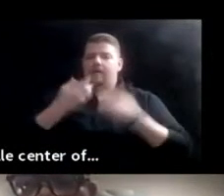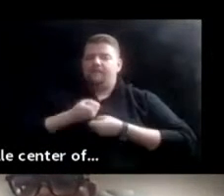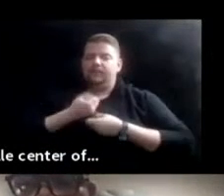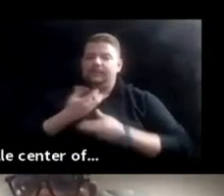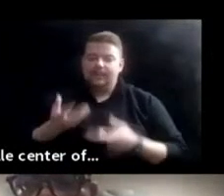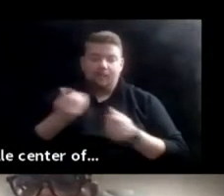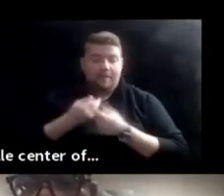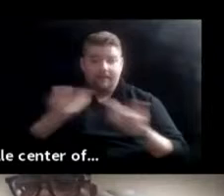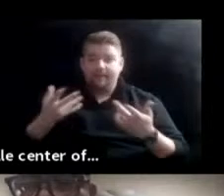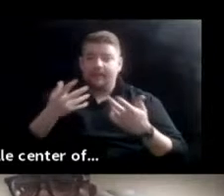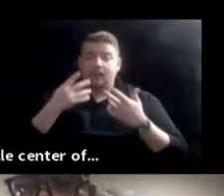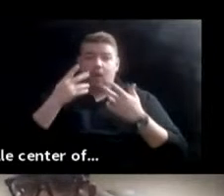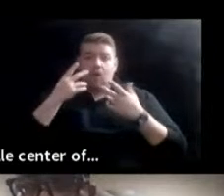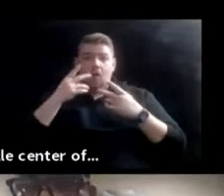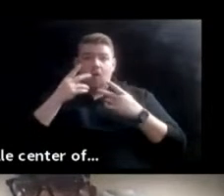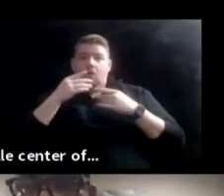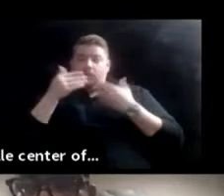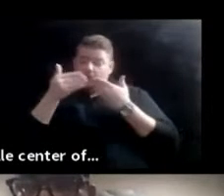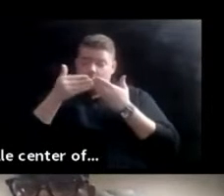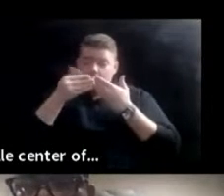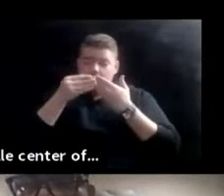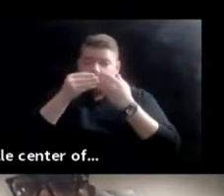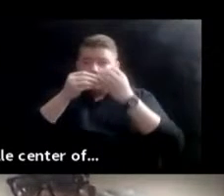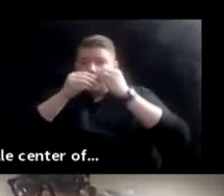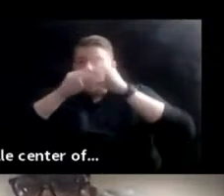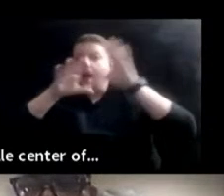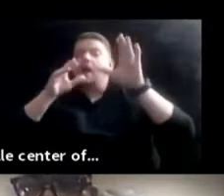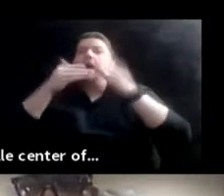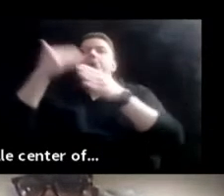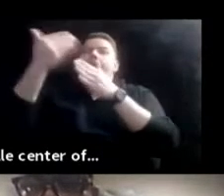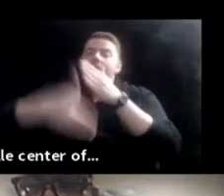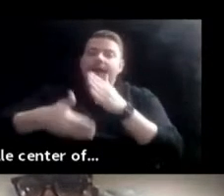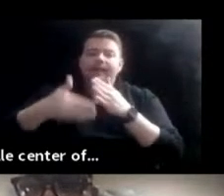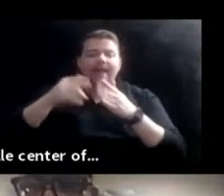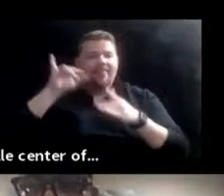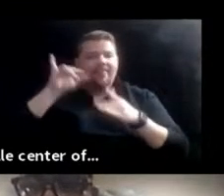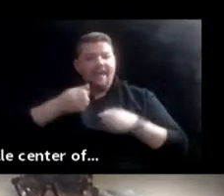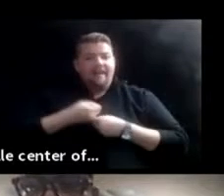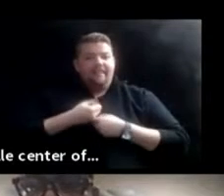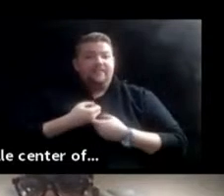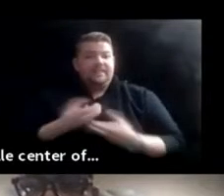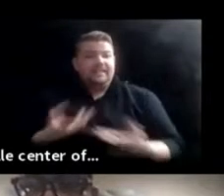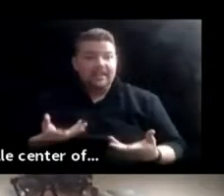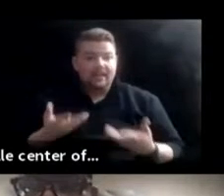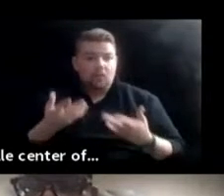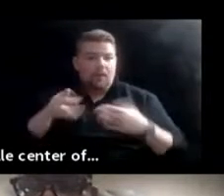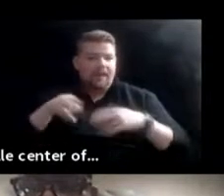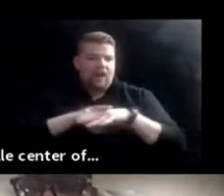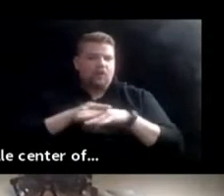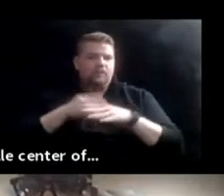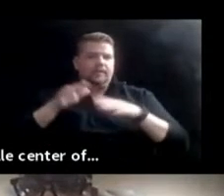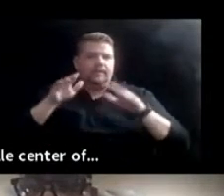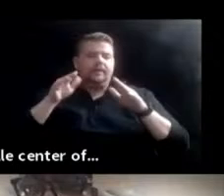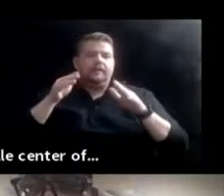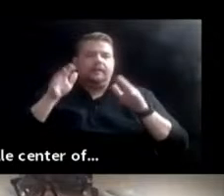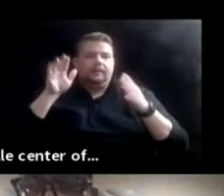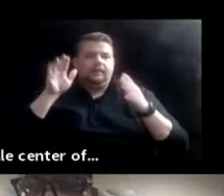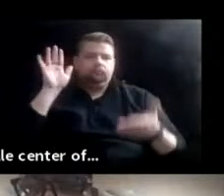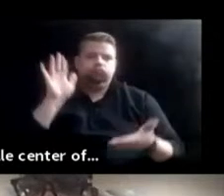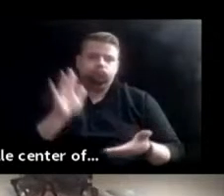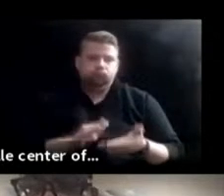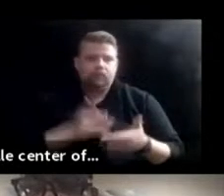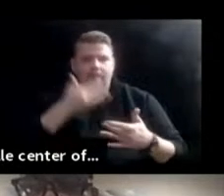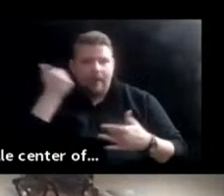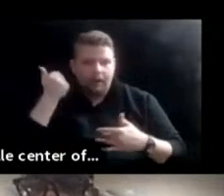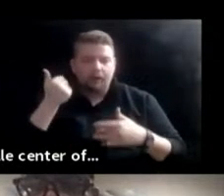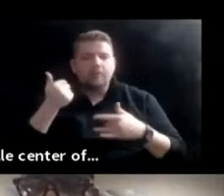know, when we see a light at the end of the tunnel, some of that fatigue will hopefully naturally lift, and, you know, we can get through it. So